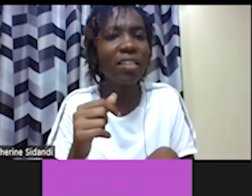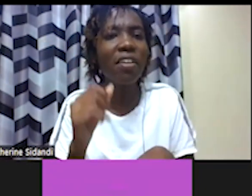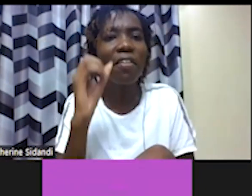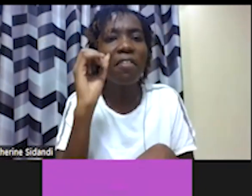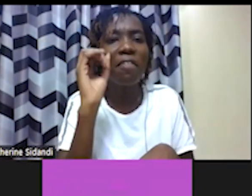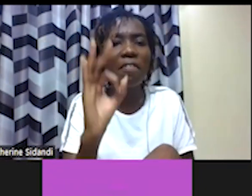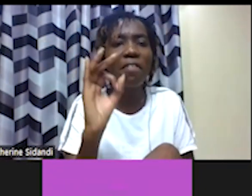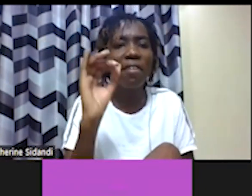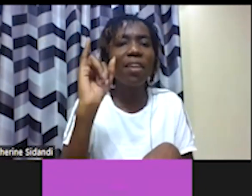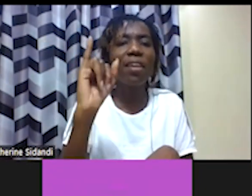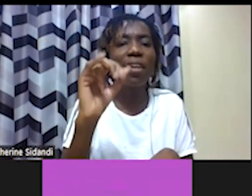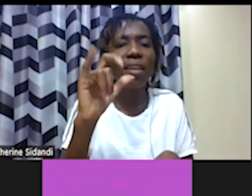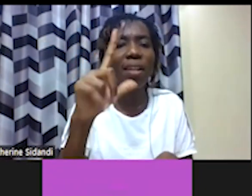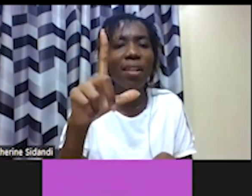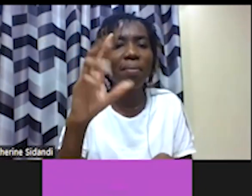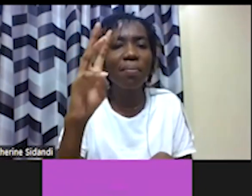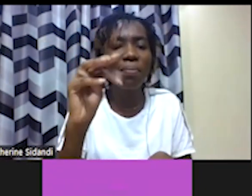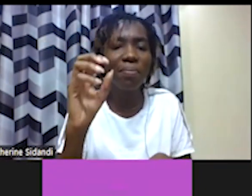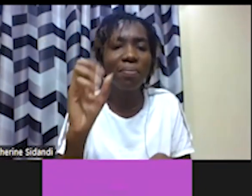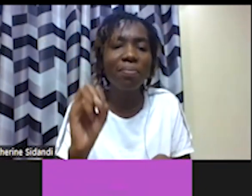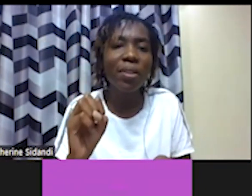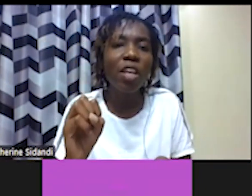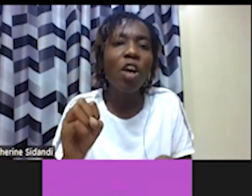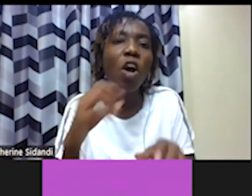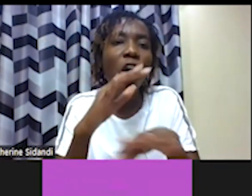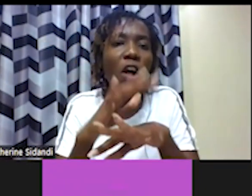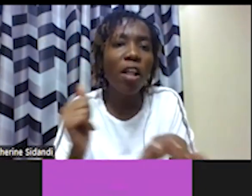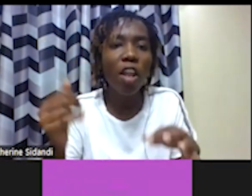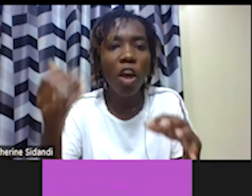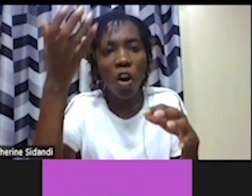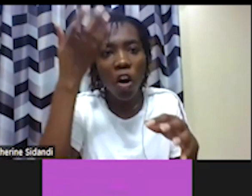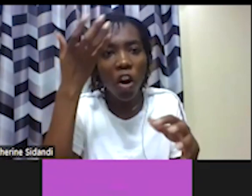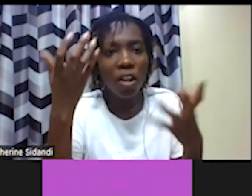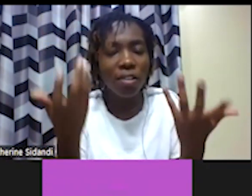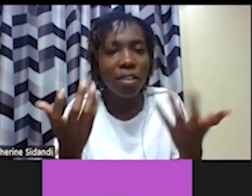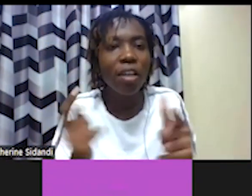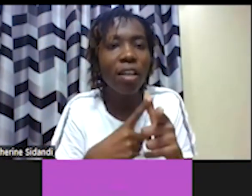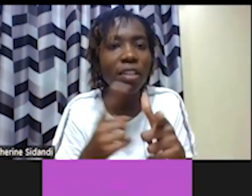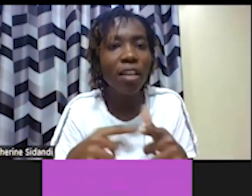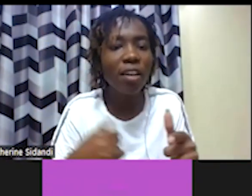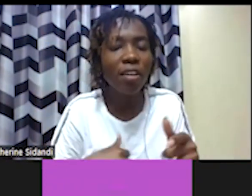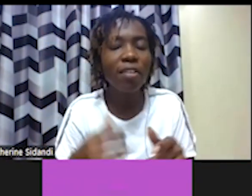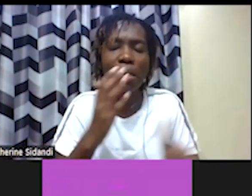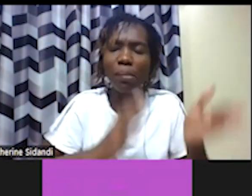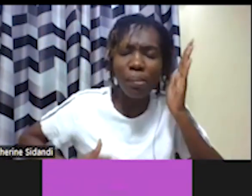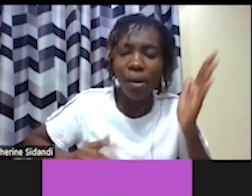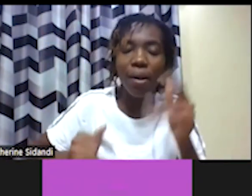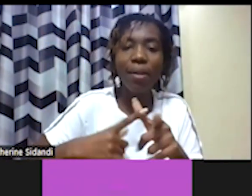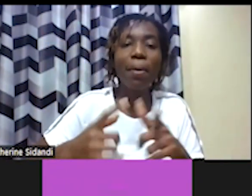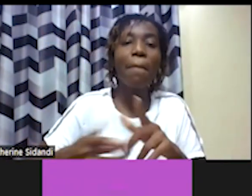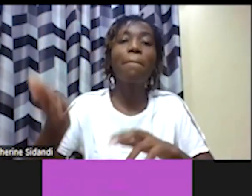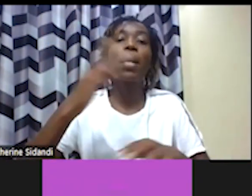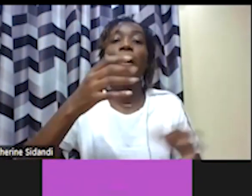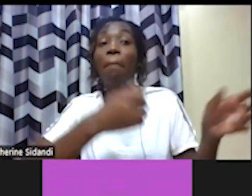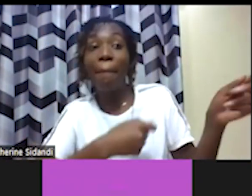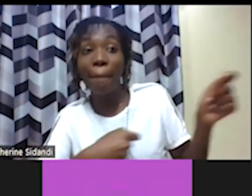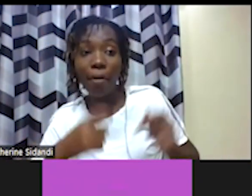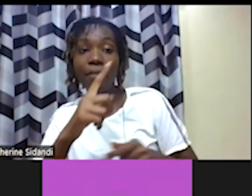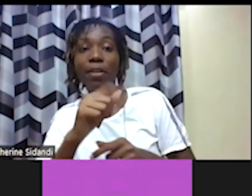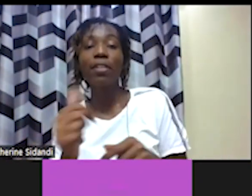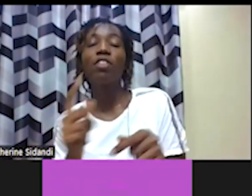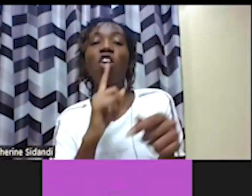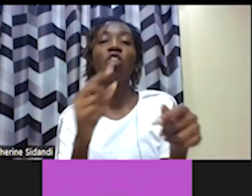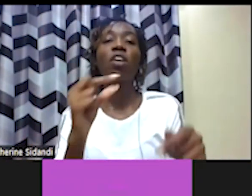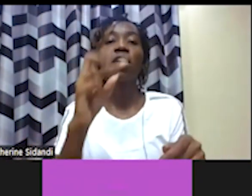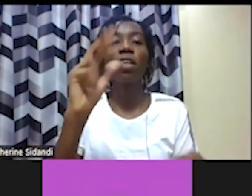Crawl, where these women were running and then they went back and pulled the others? Maybe it is time for you, Grace,